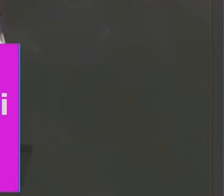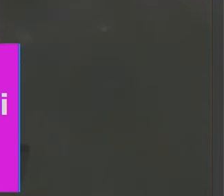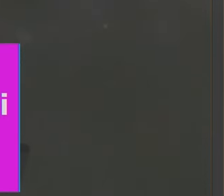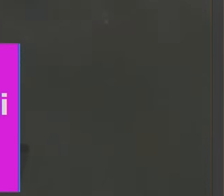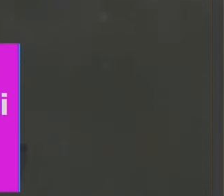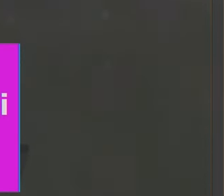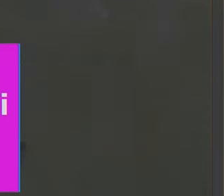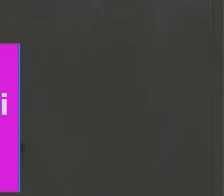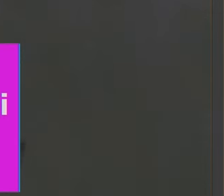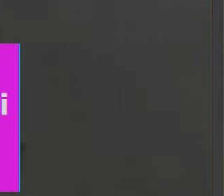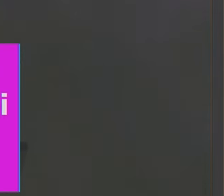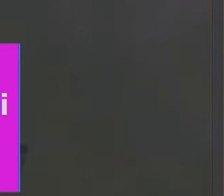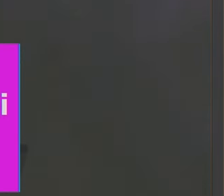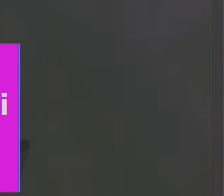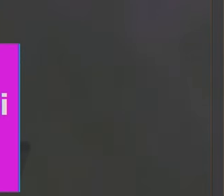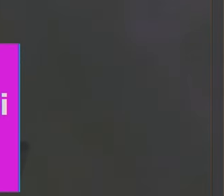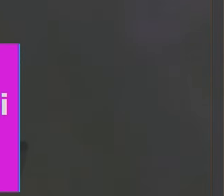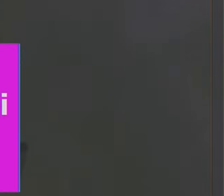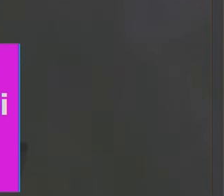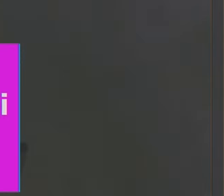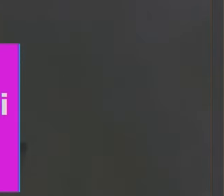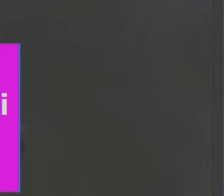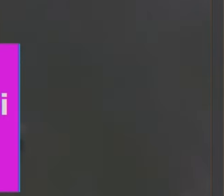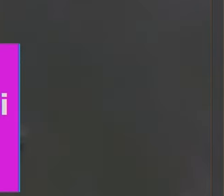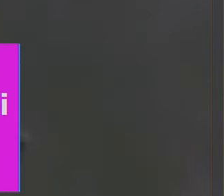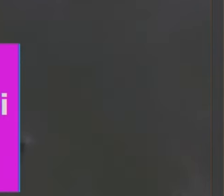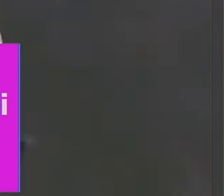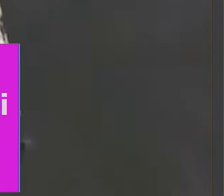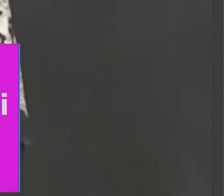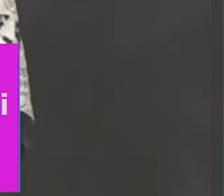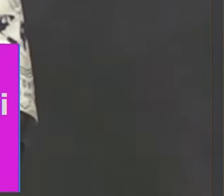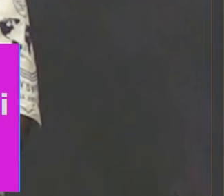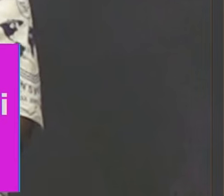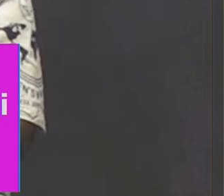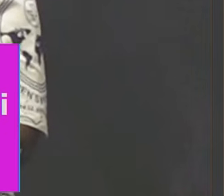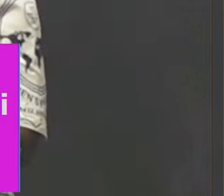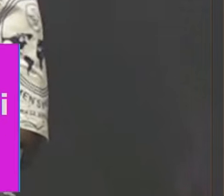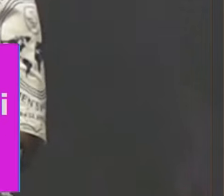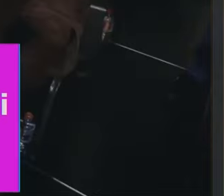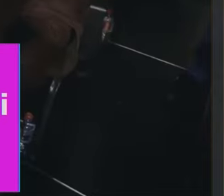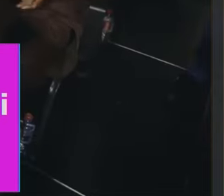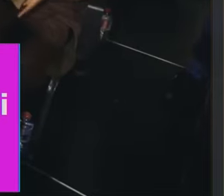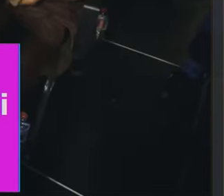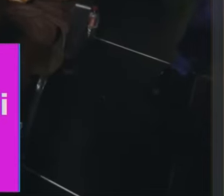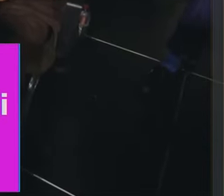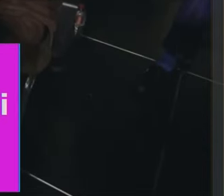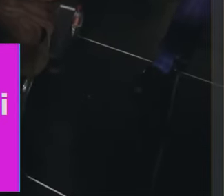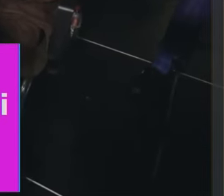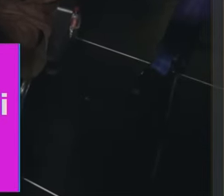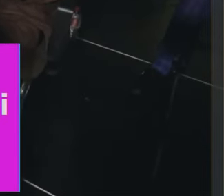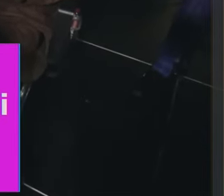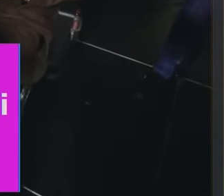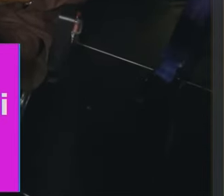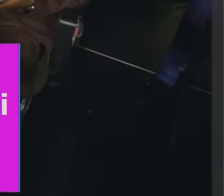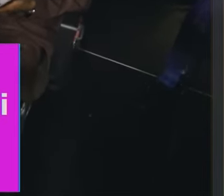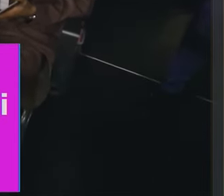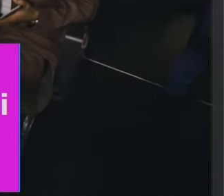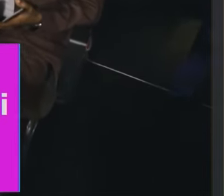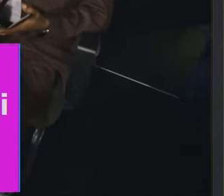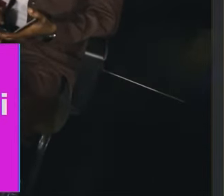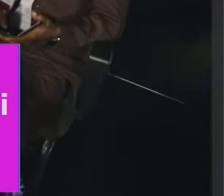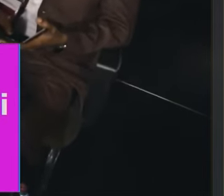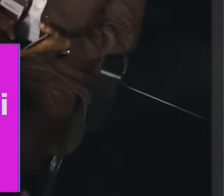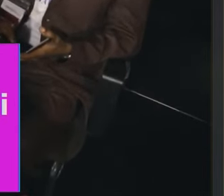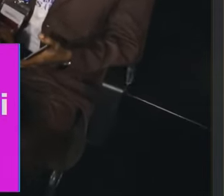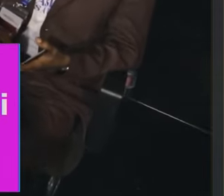tiem efiri se emu ena woyi wufi na woyi